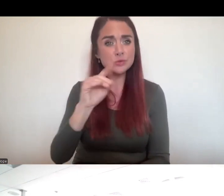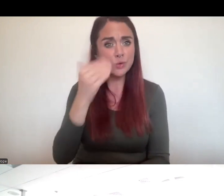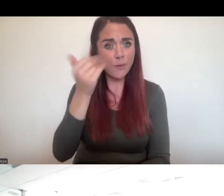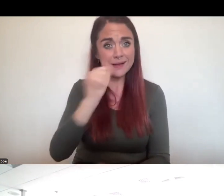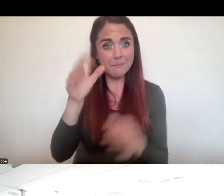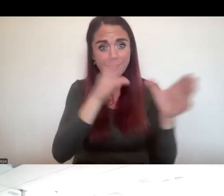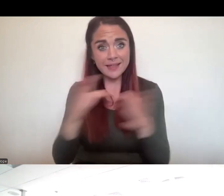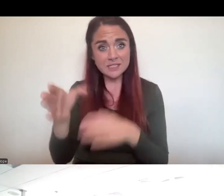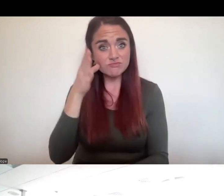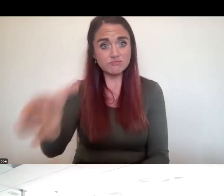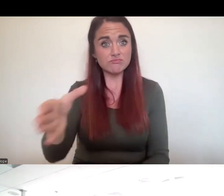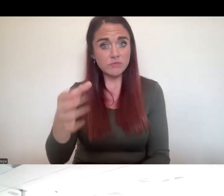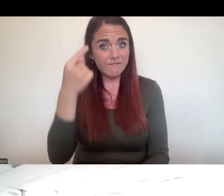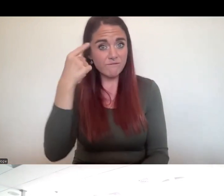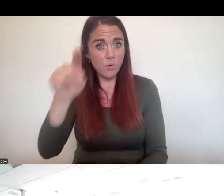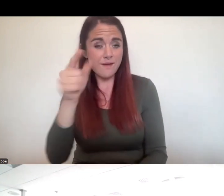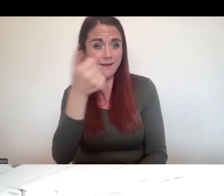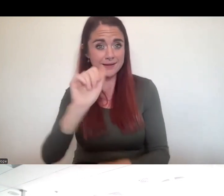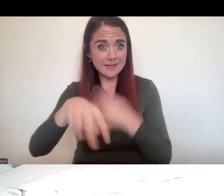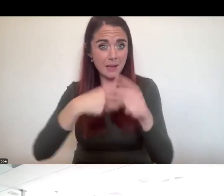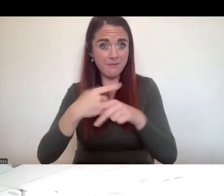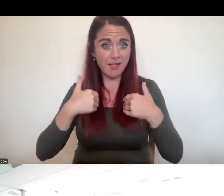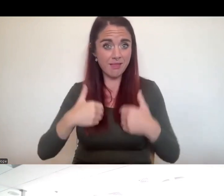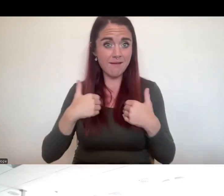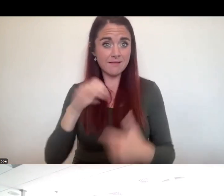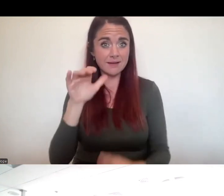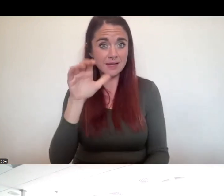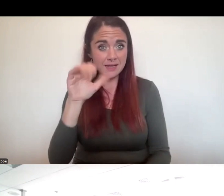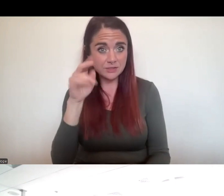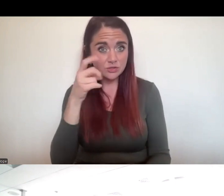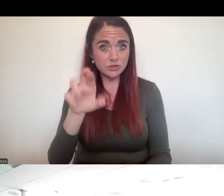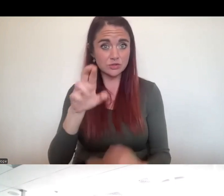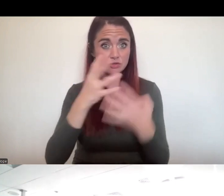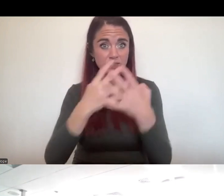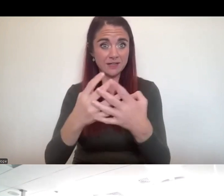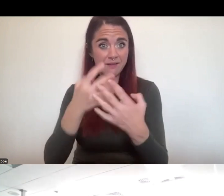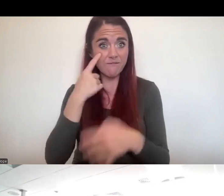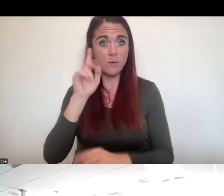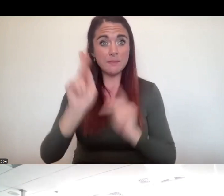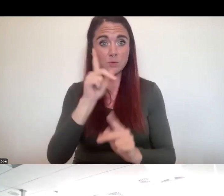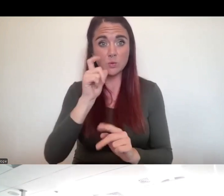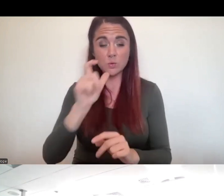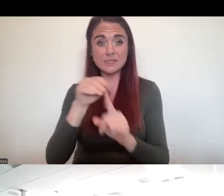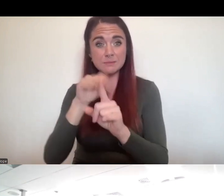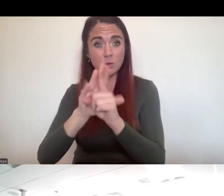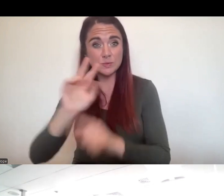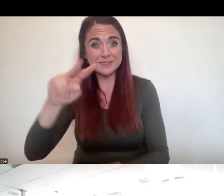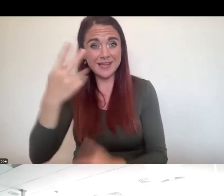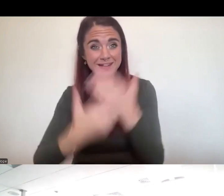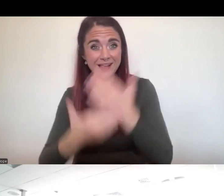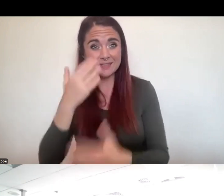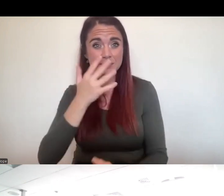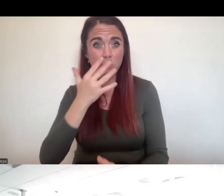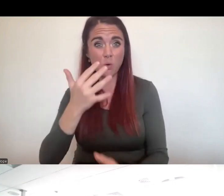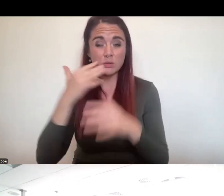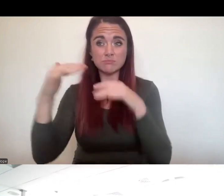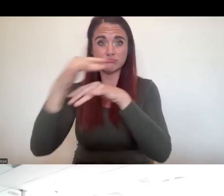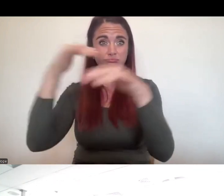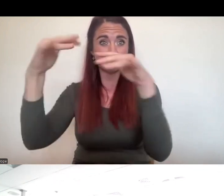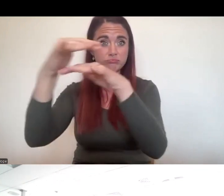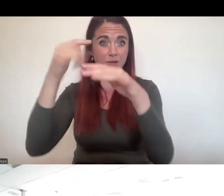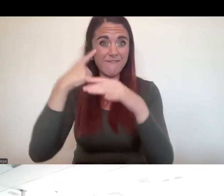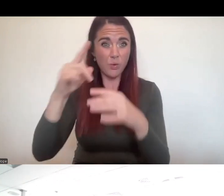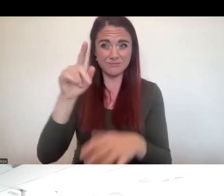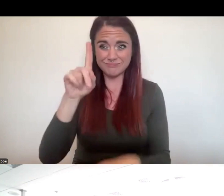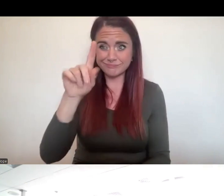in the future to have any sort of lung cancer screening for those exposed to secondhand smoke for decades? And Joyce